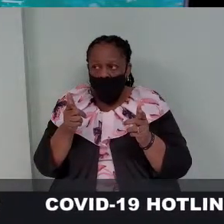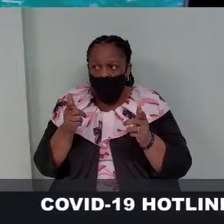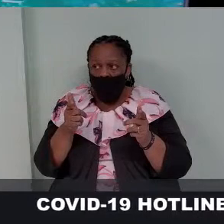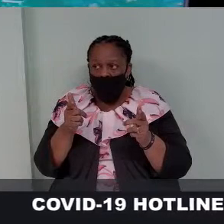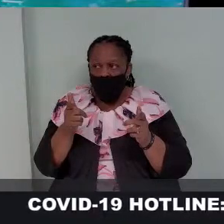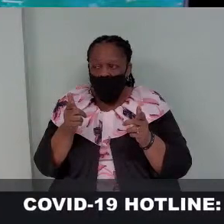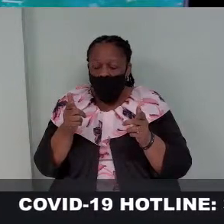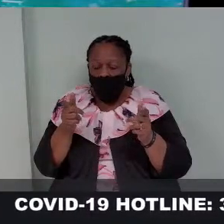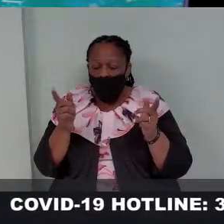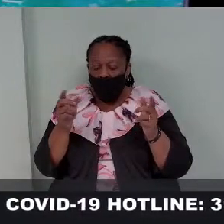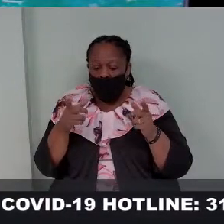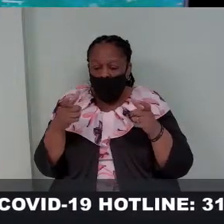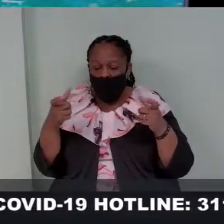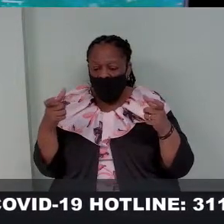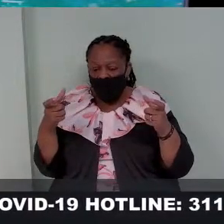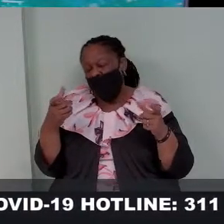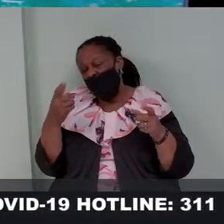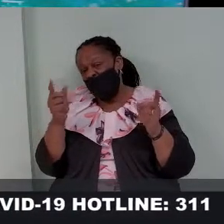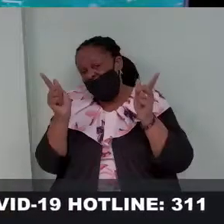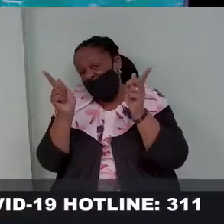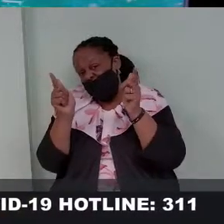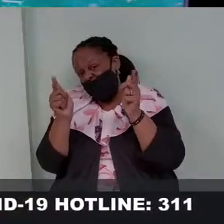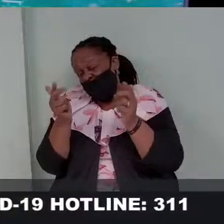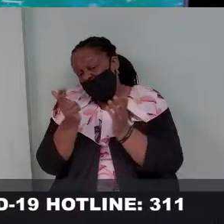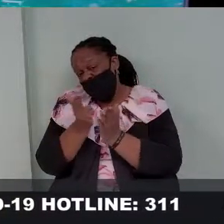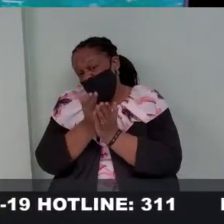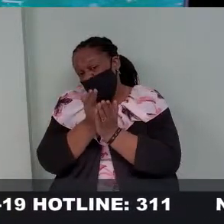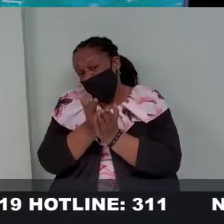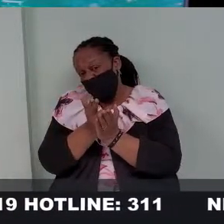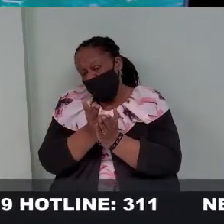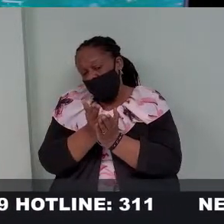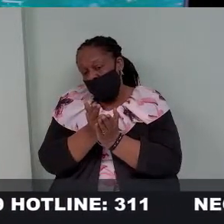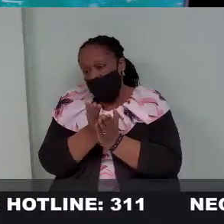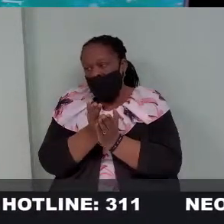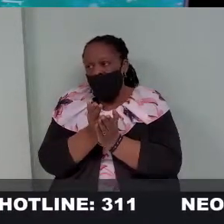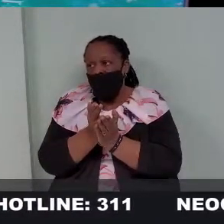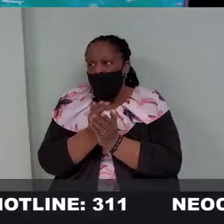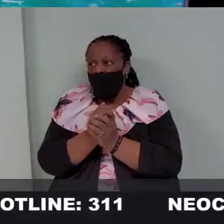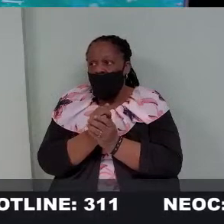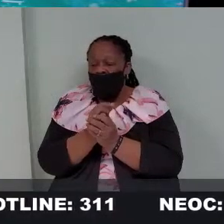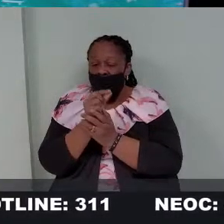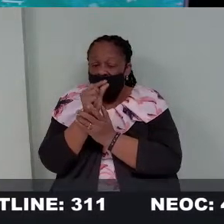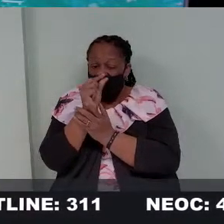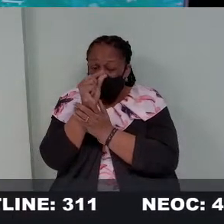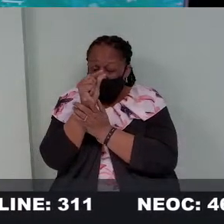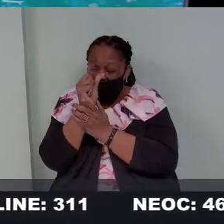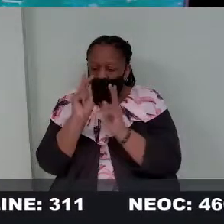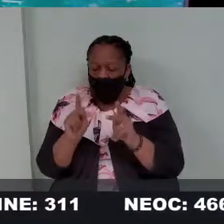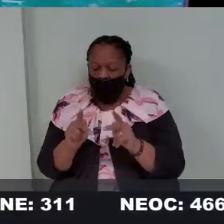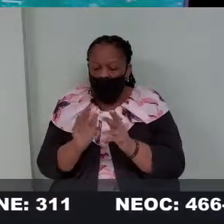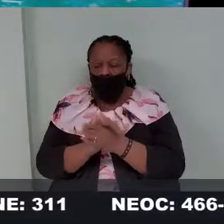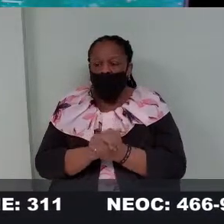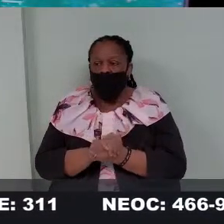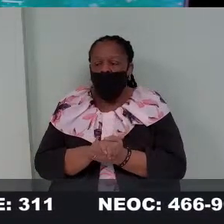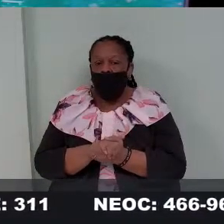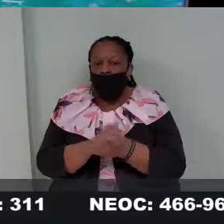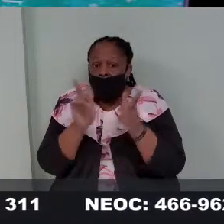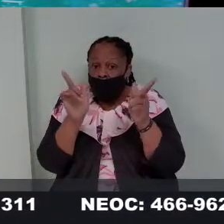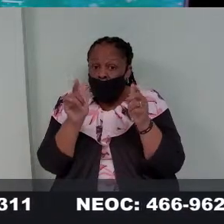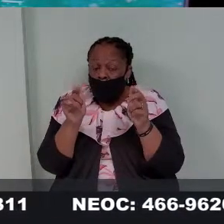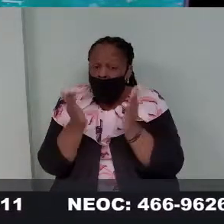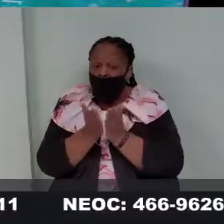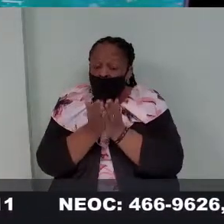high-end yachts with minimal amounts of individuals or passengers are seeking to restart